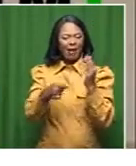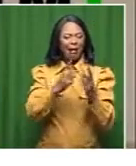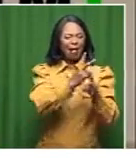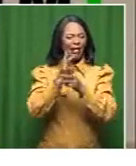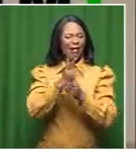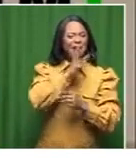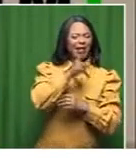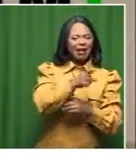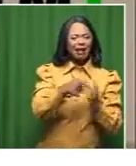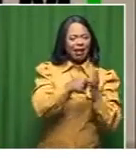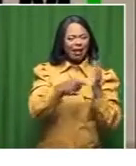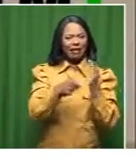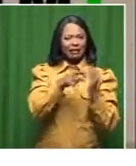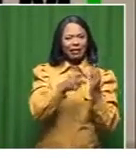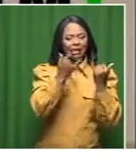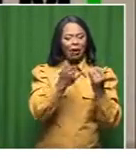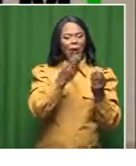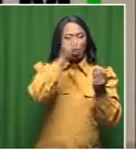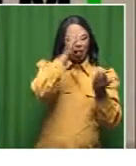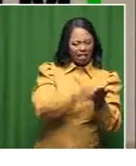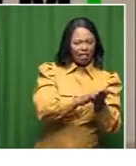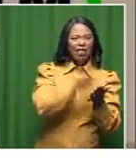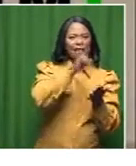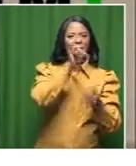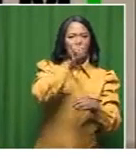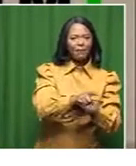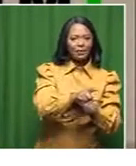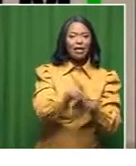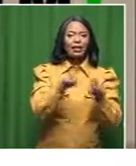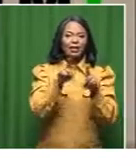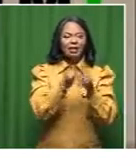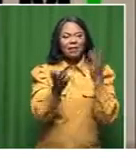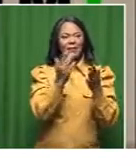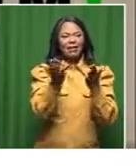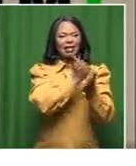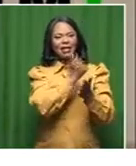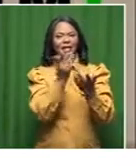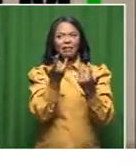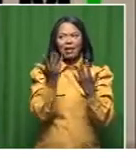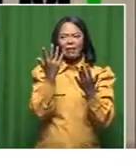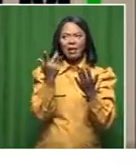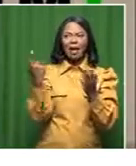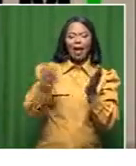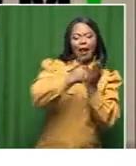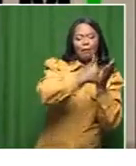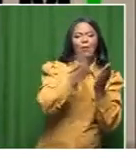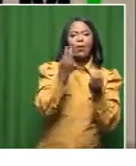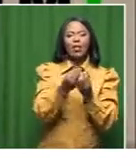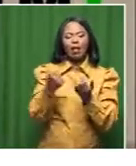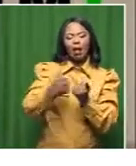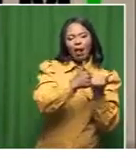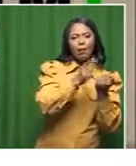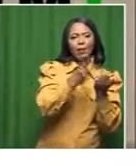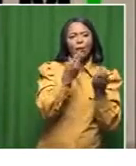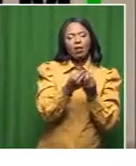going to see the government taking off some of the big debt, because one of the biggest problems that Eskom has